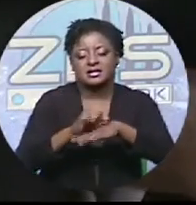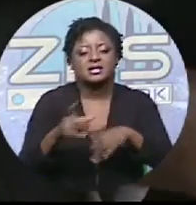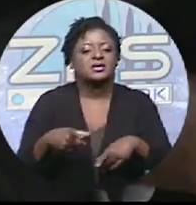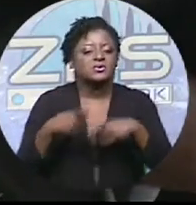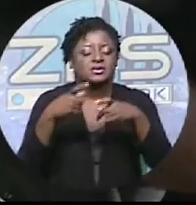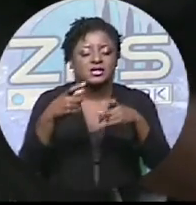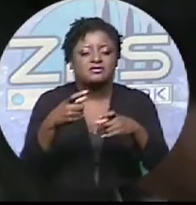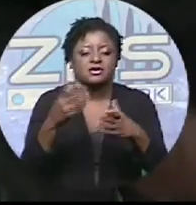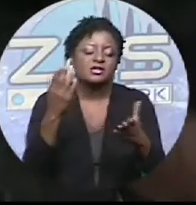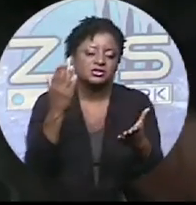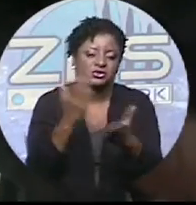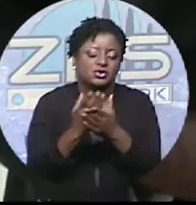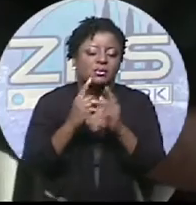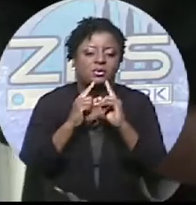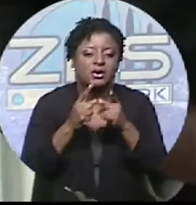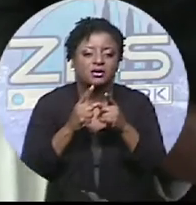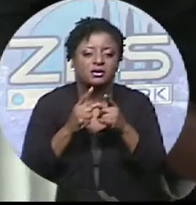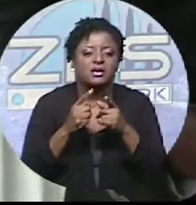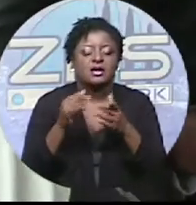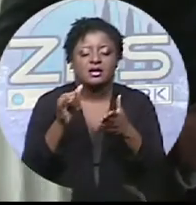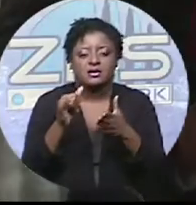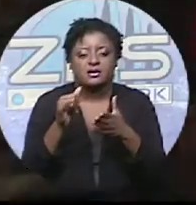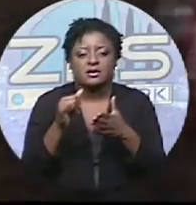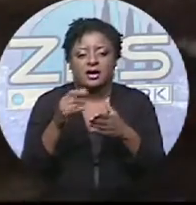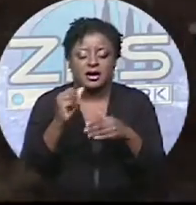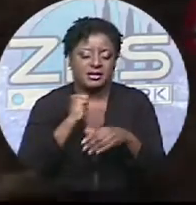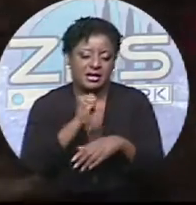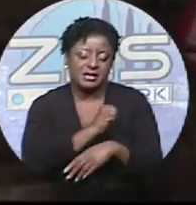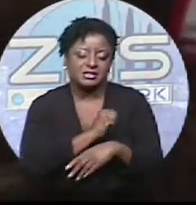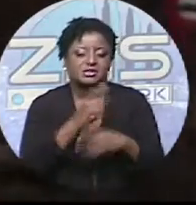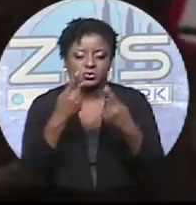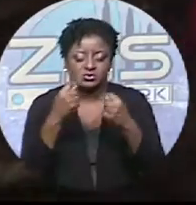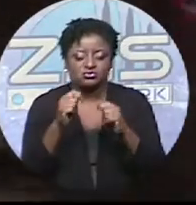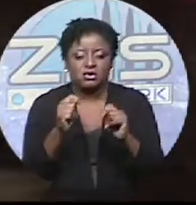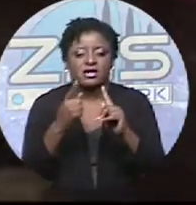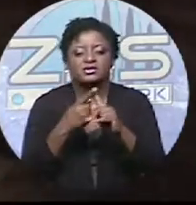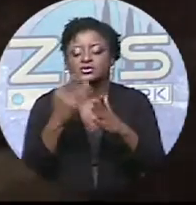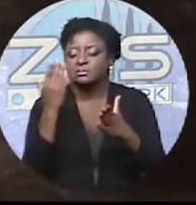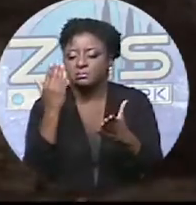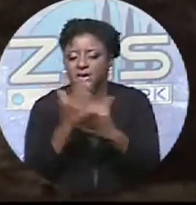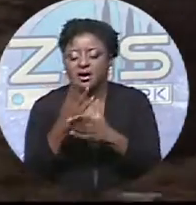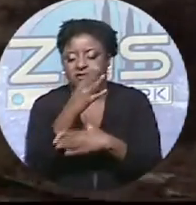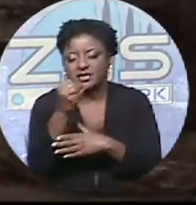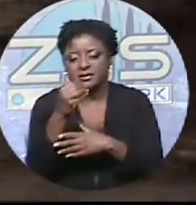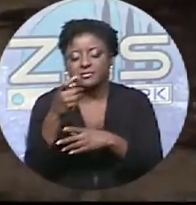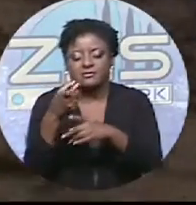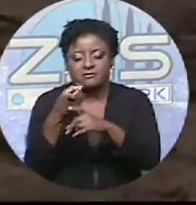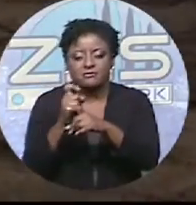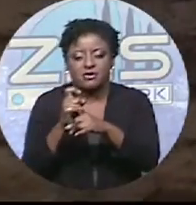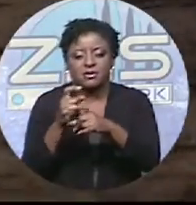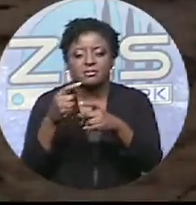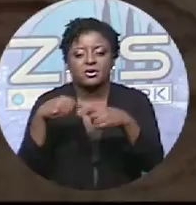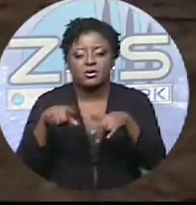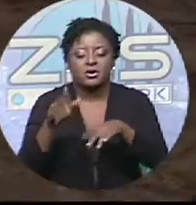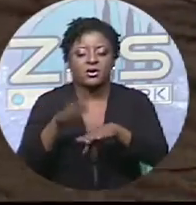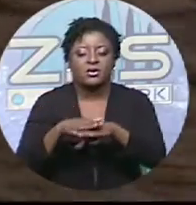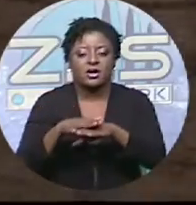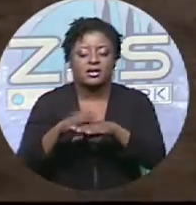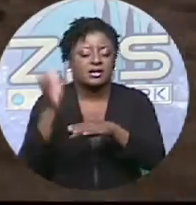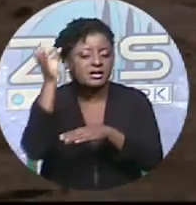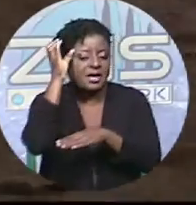restraining Atlantis from blocking access to Cabbage Beach. This means the vendors can continue conducting business